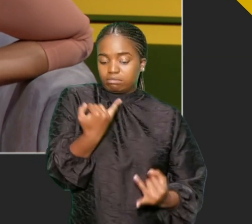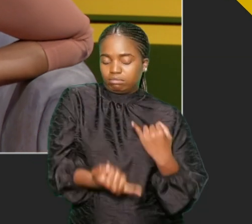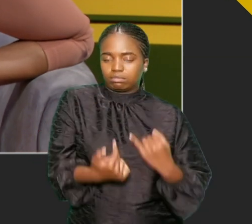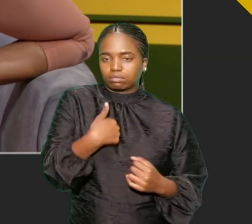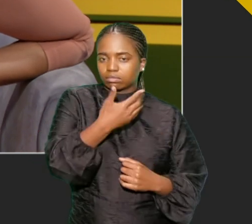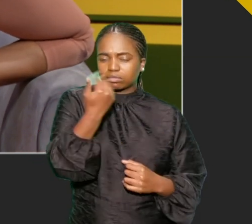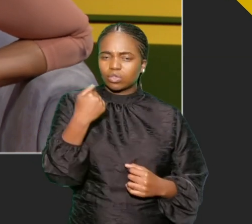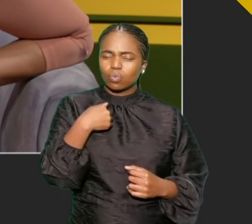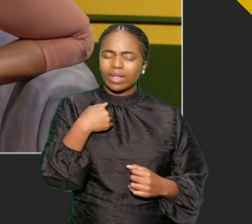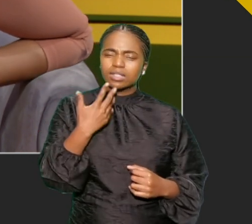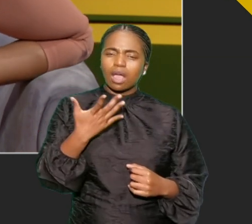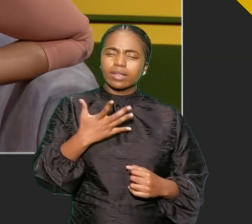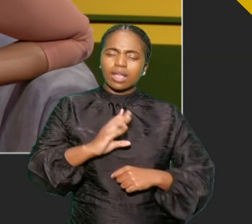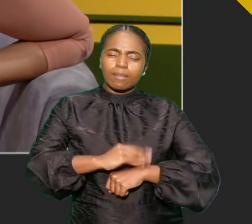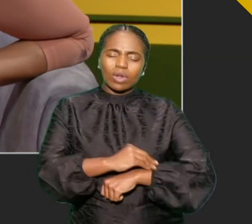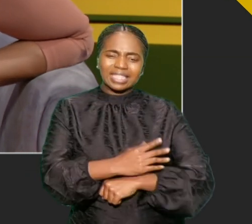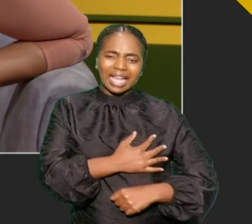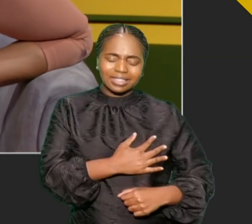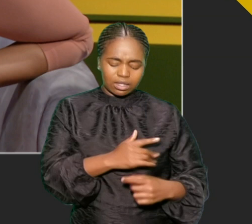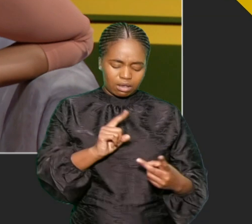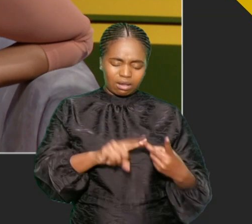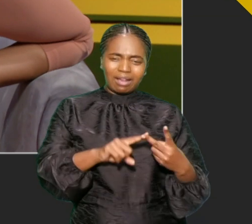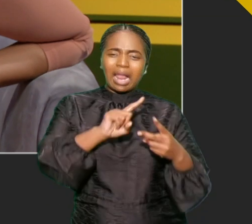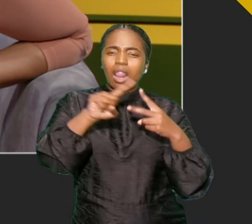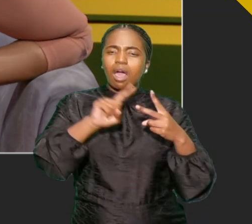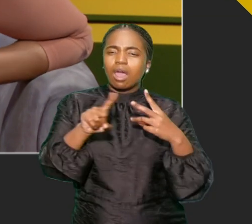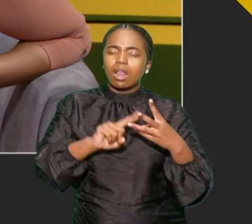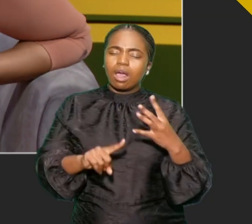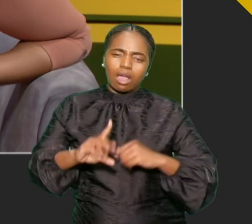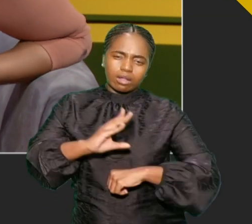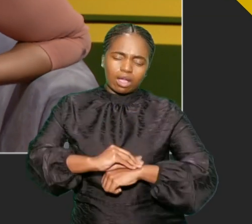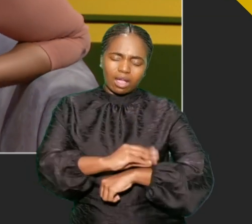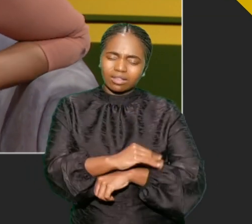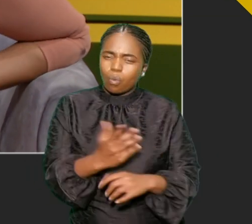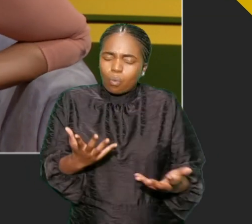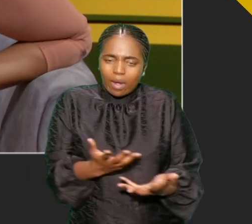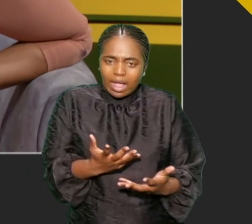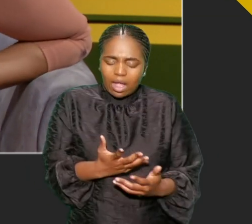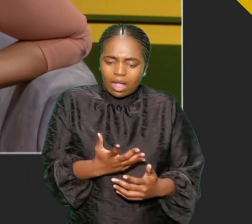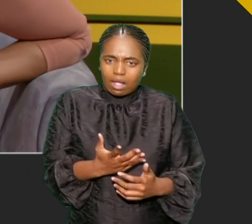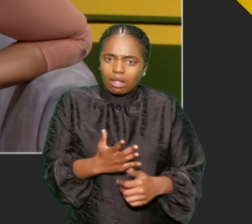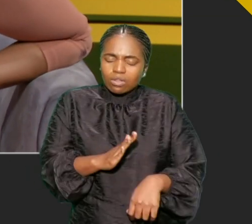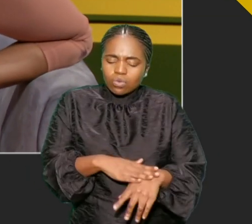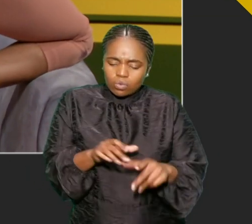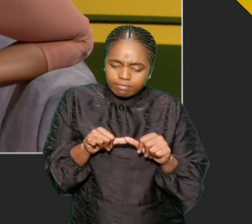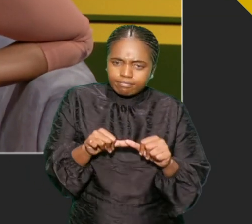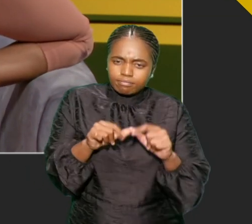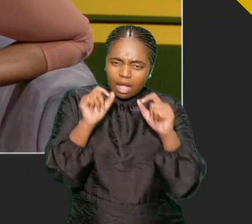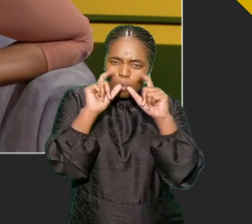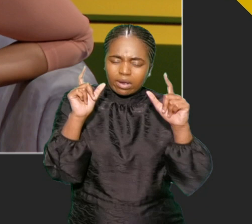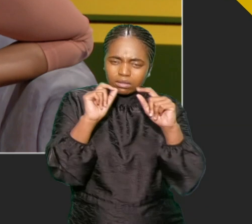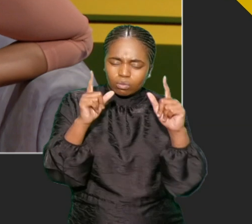incorrect, breast cancer, cervical cancer, ovarian cancer. Where do you find that resilience to go through such